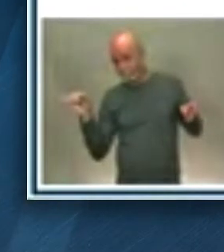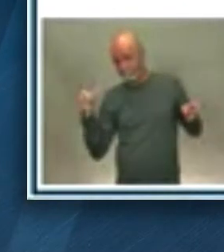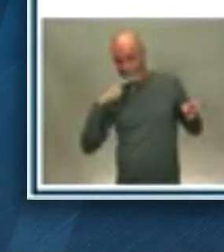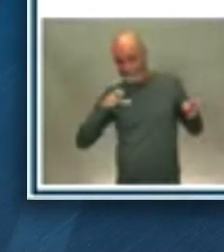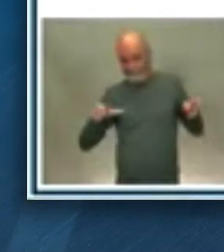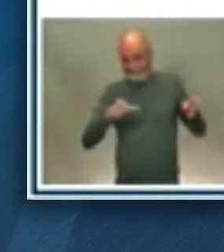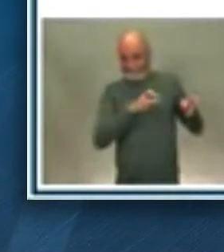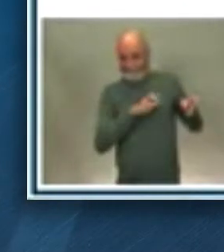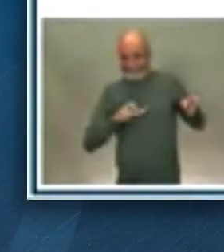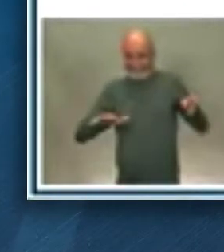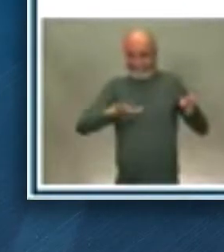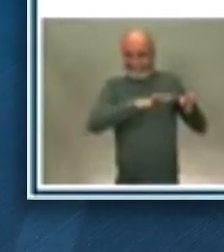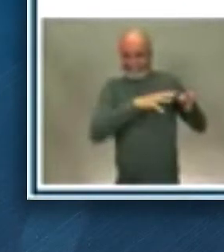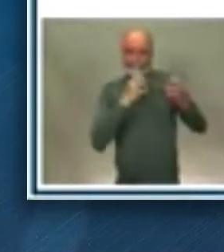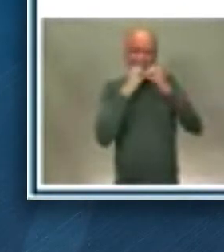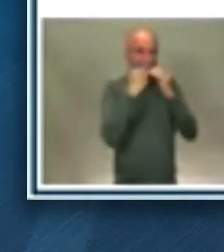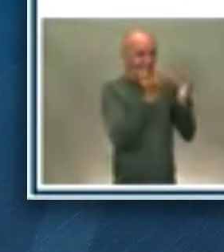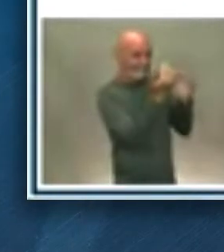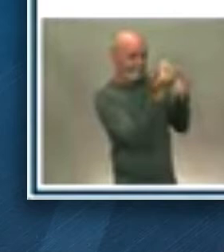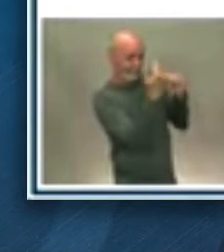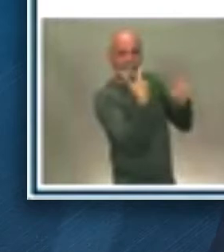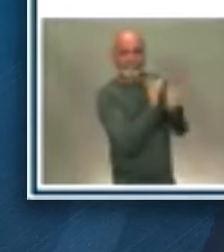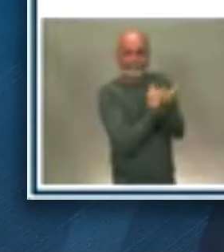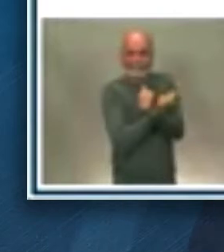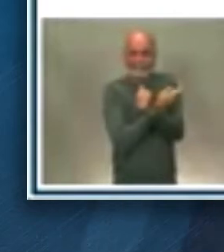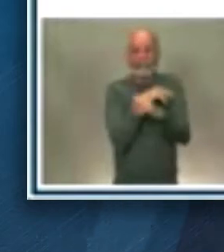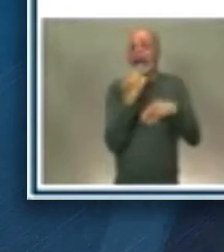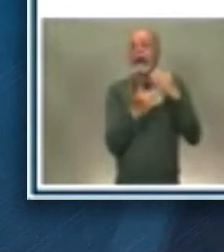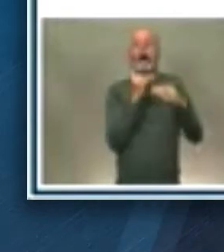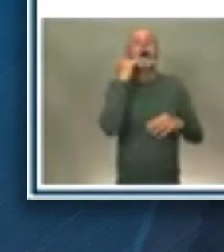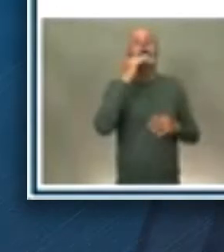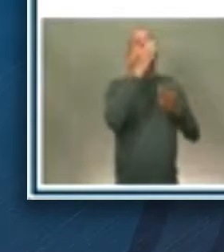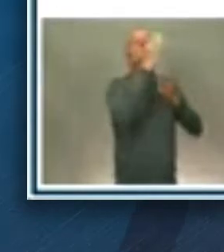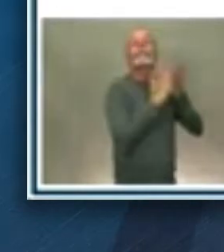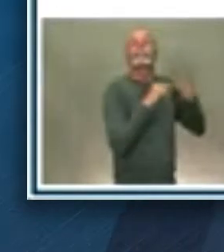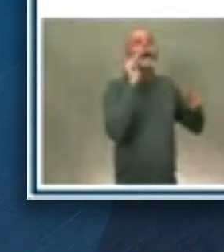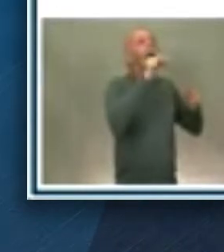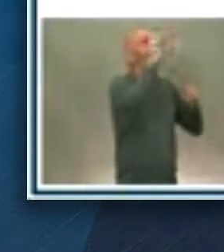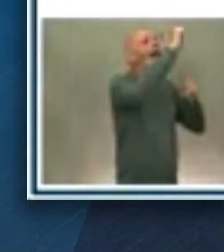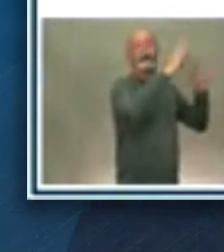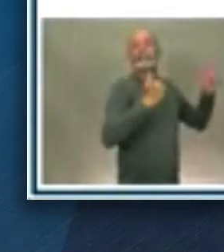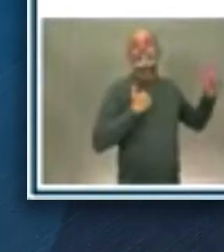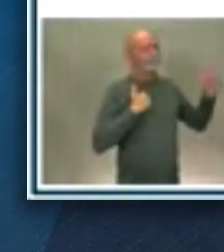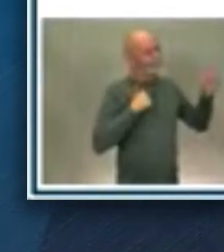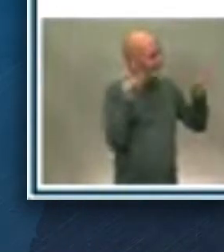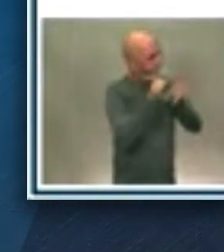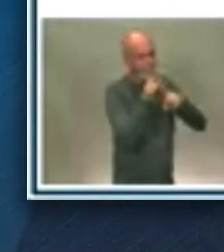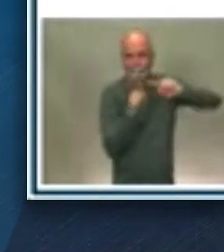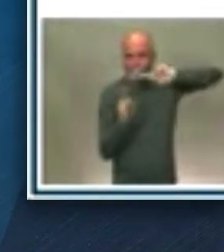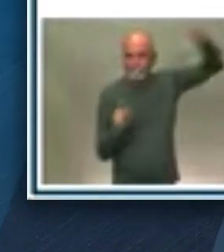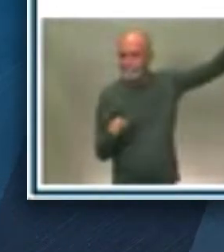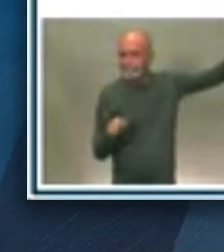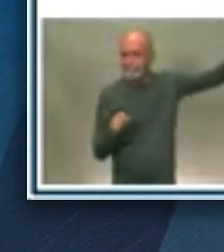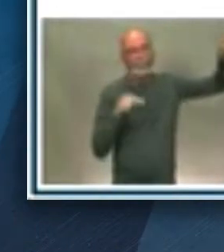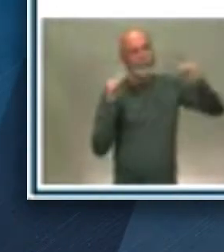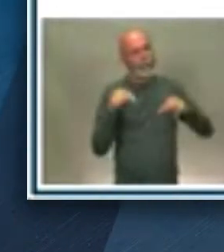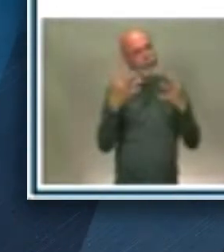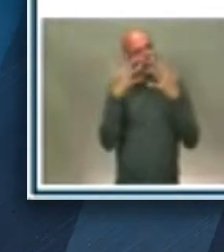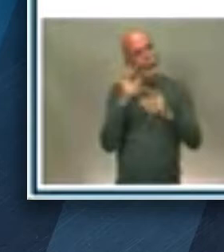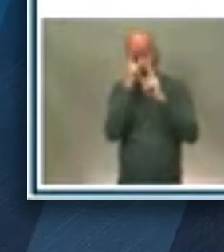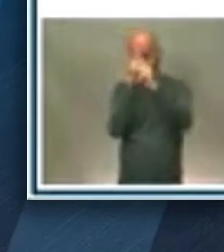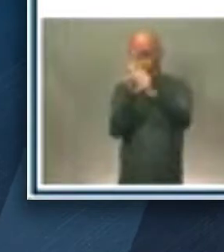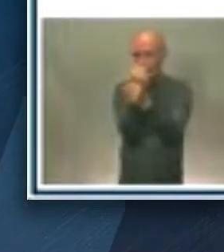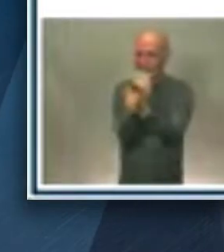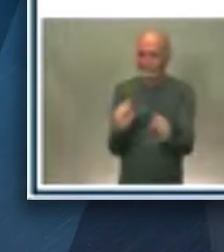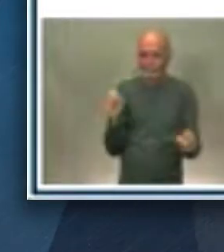from other parts of Canada even, and that's how we keep ourselves as safe as possible through the fourth